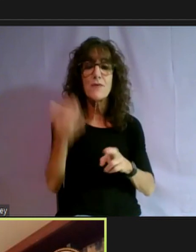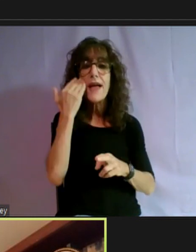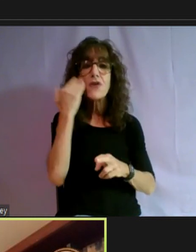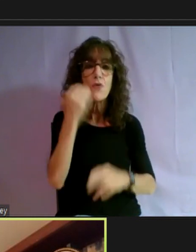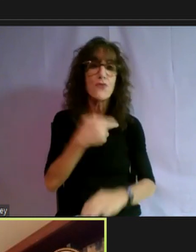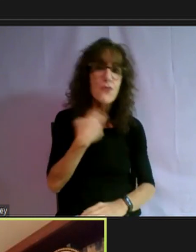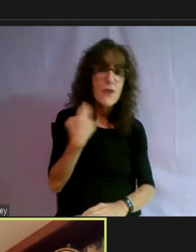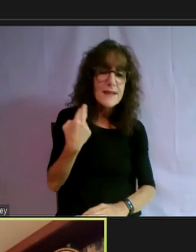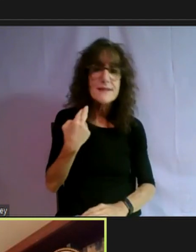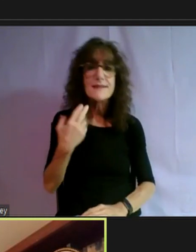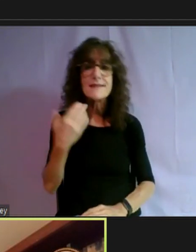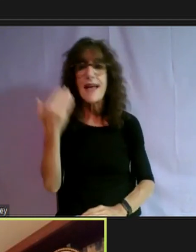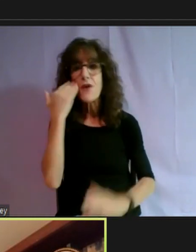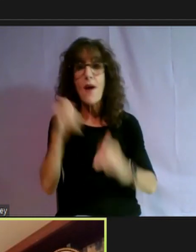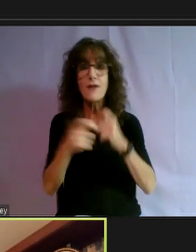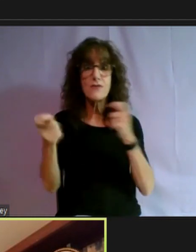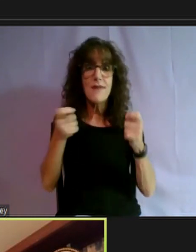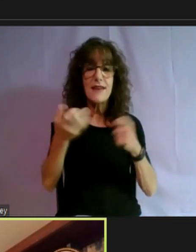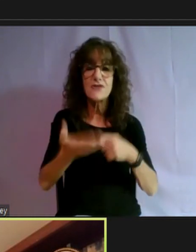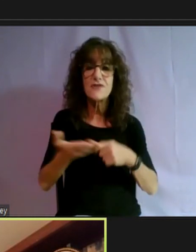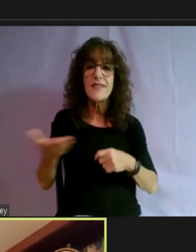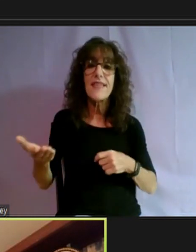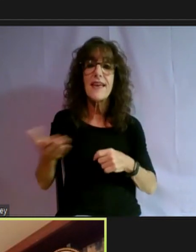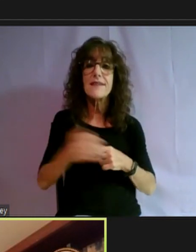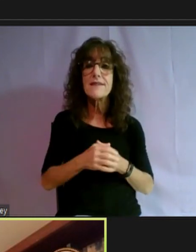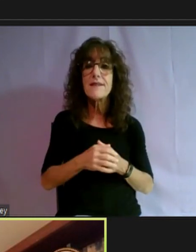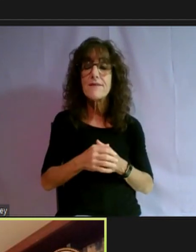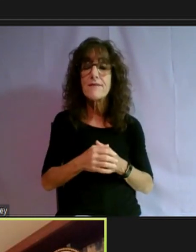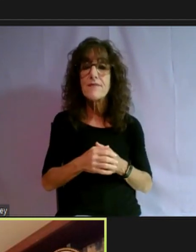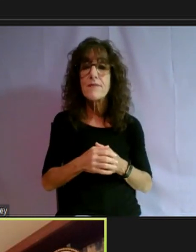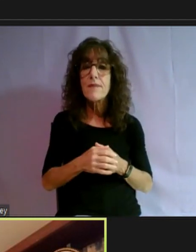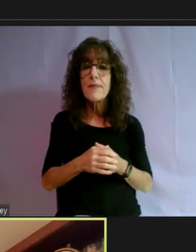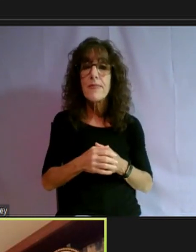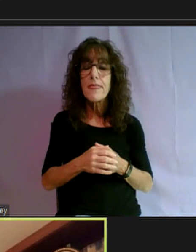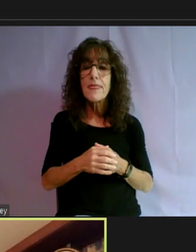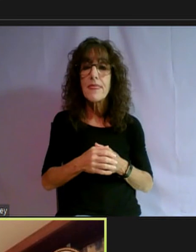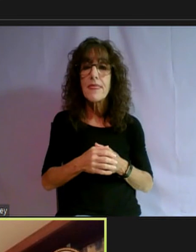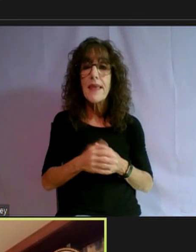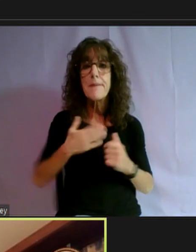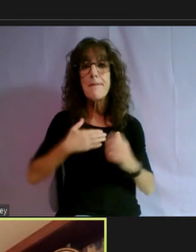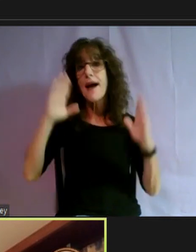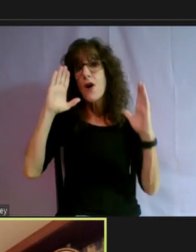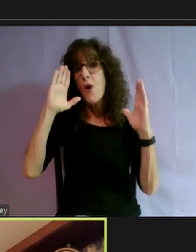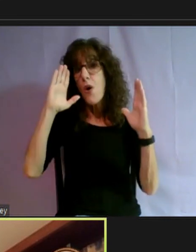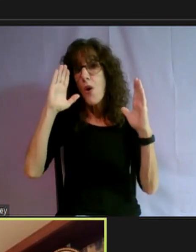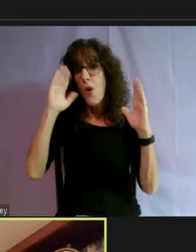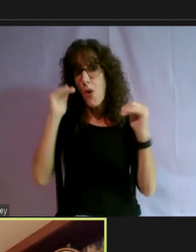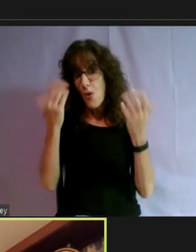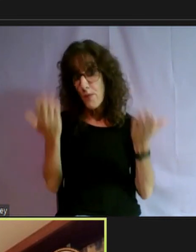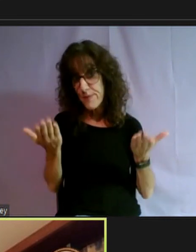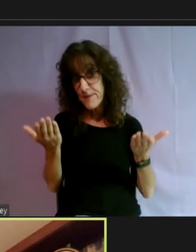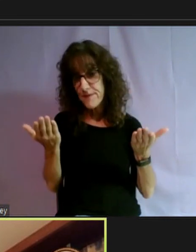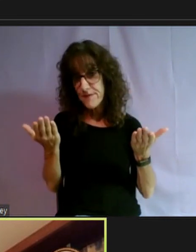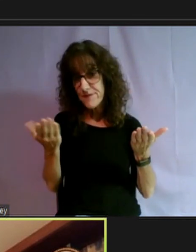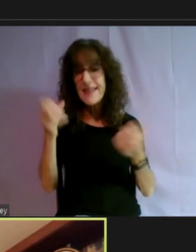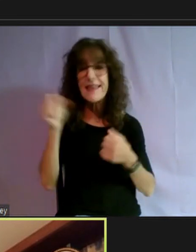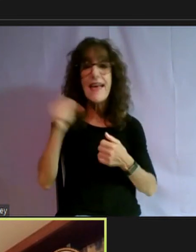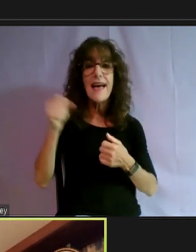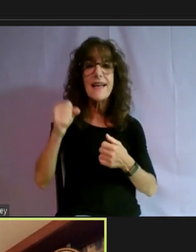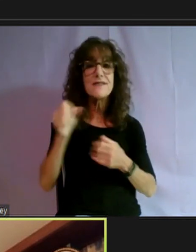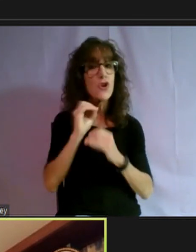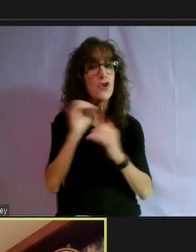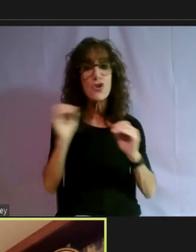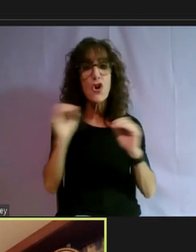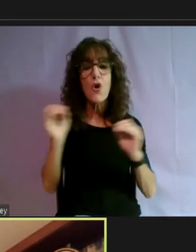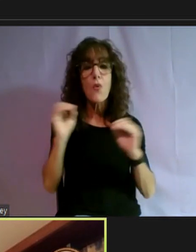and know how to manage things. So my hope is that, yes, that nobody is